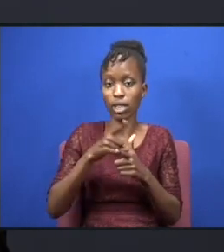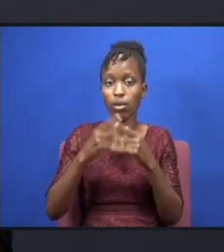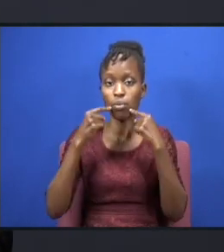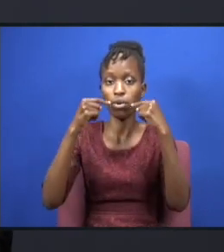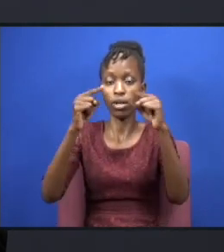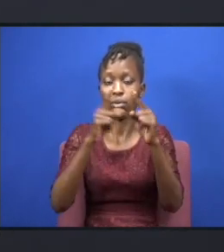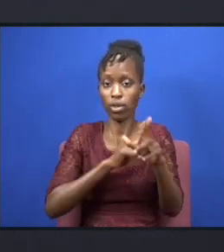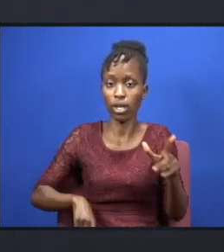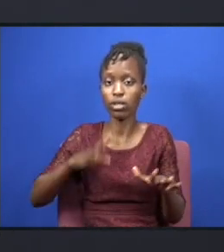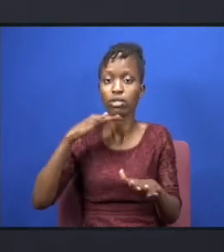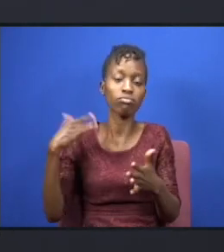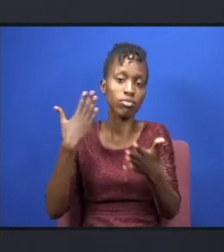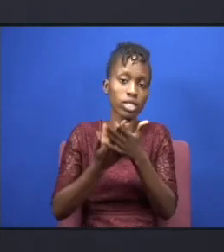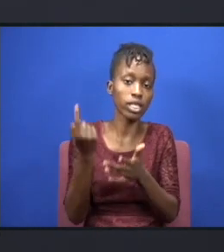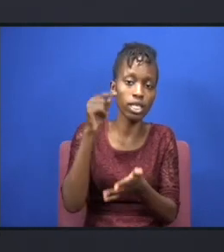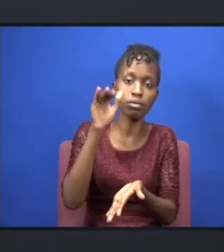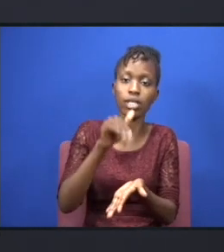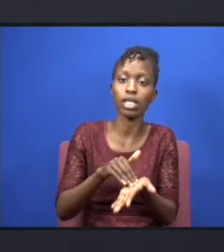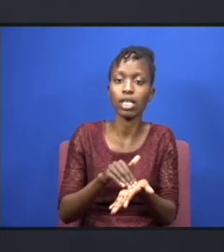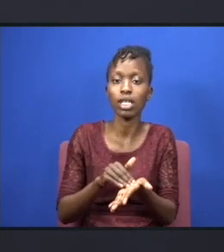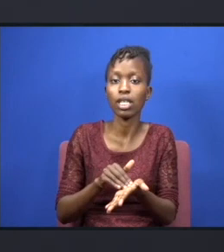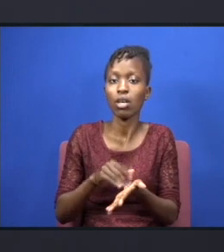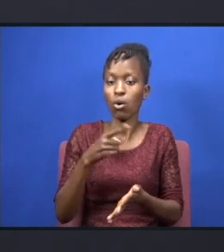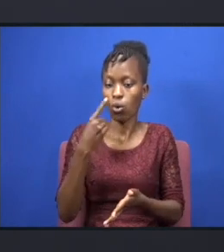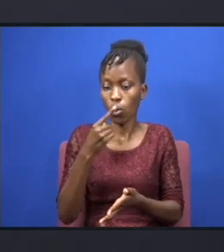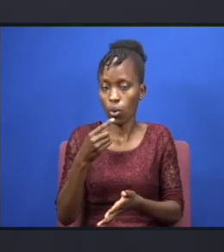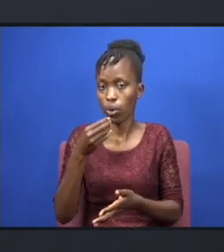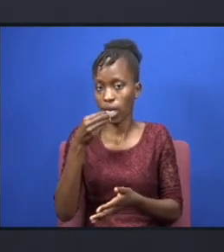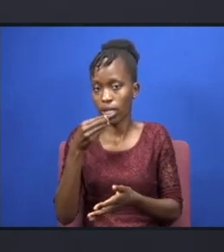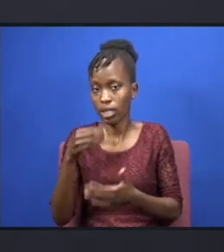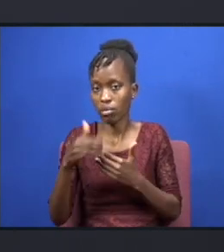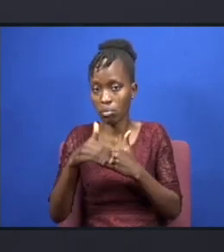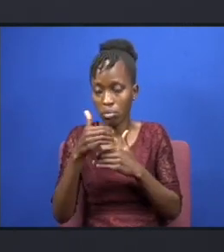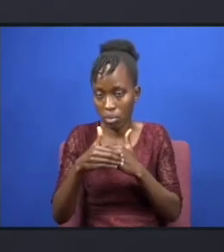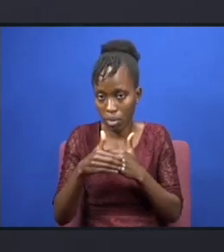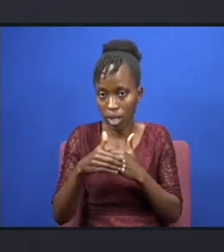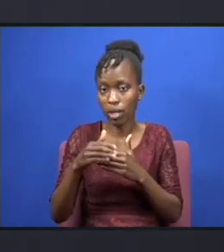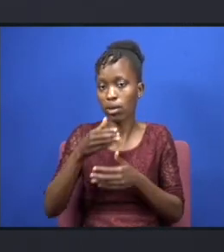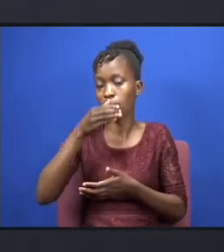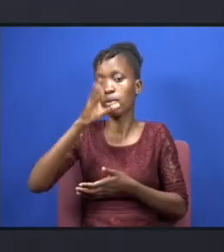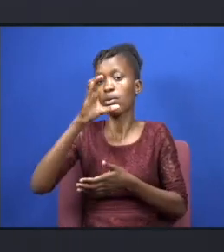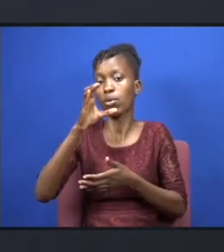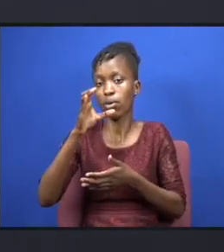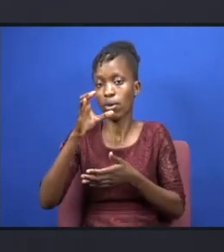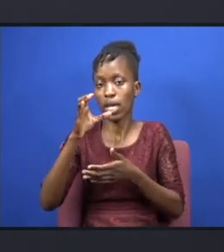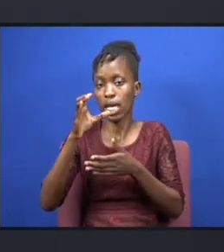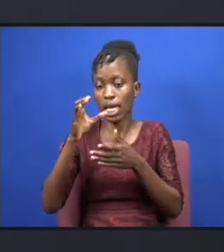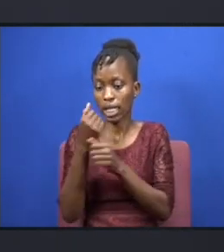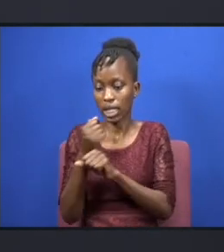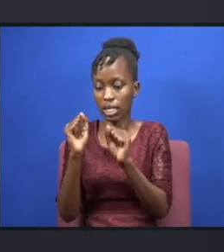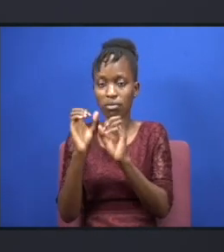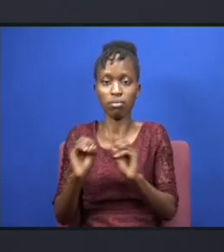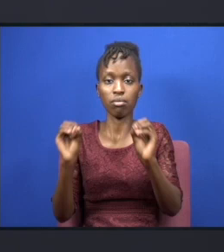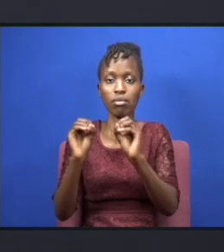Lord's death until he comes. So then, whoever eats the bread or drinks the cup of the Lord in an unworthy